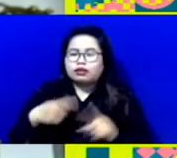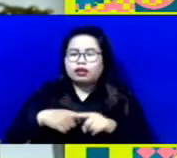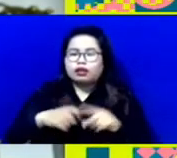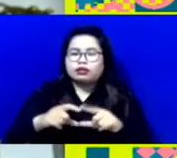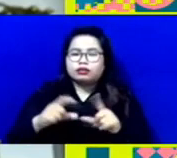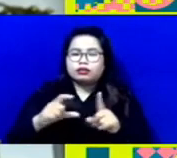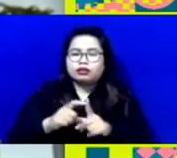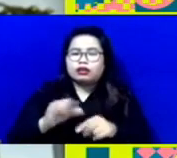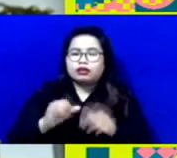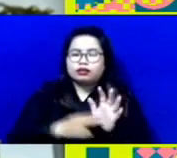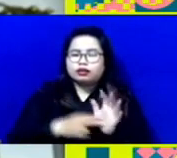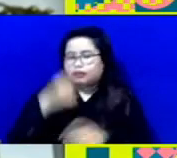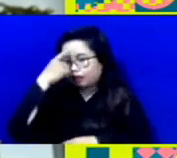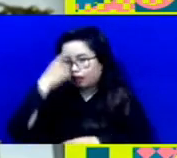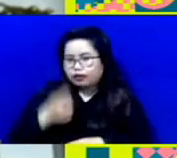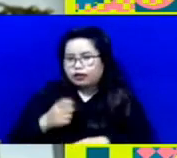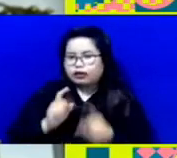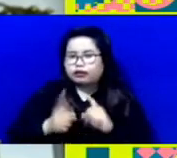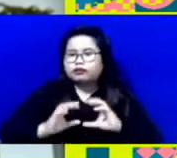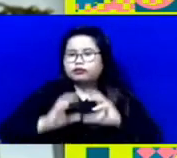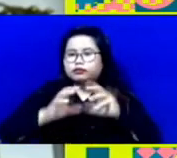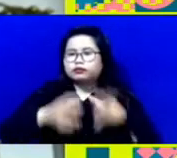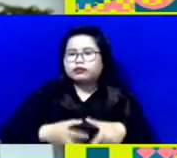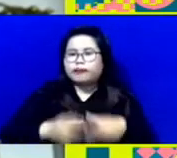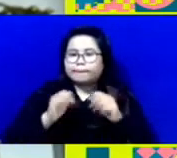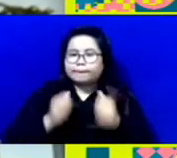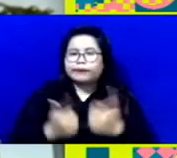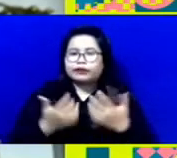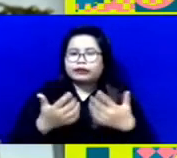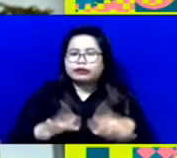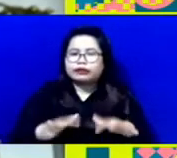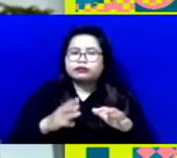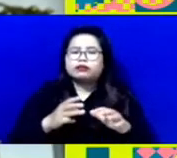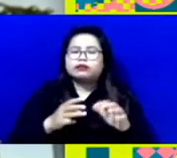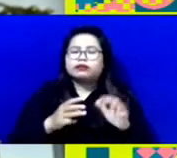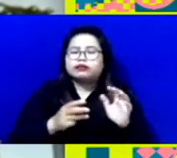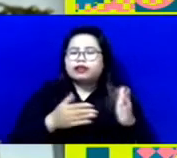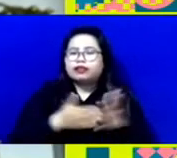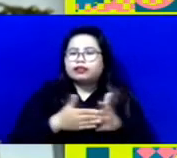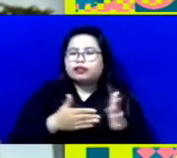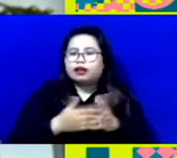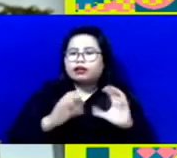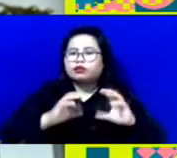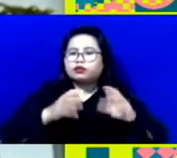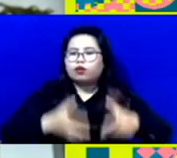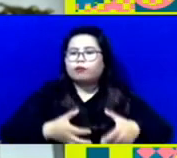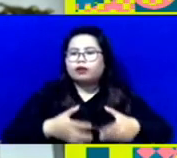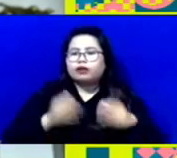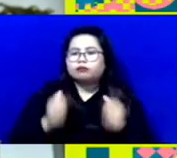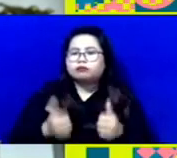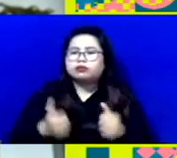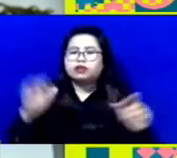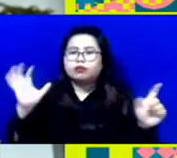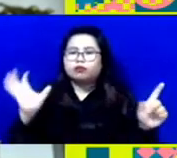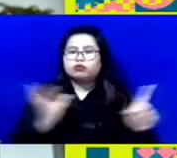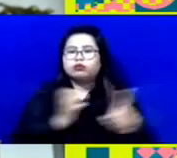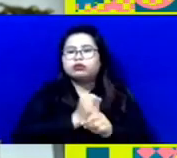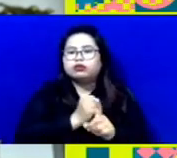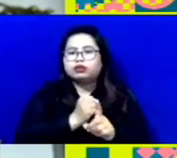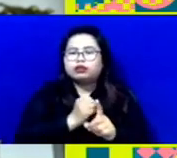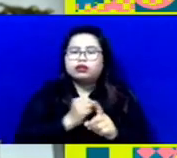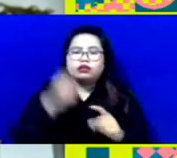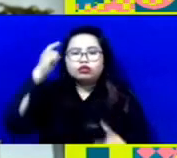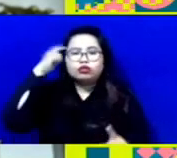world would be able to tackle global challenges, realize the three priorities of G20, and expedite